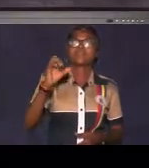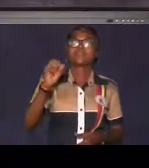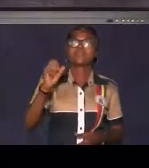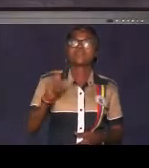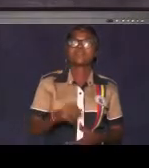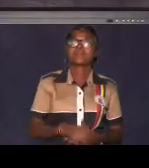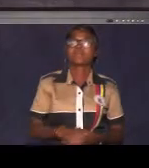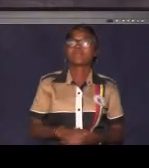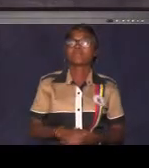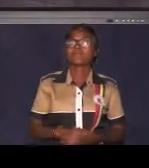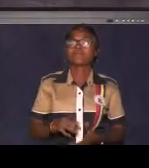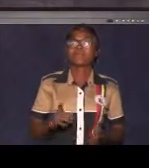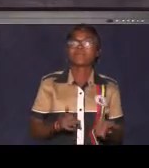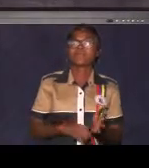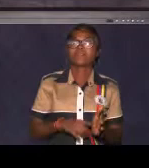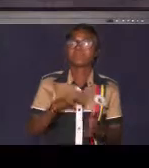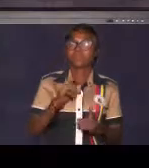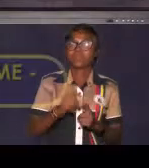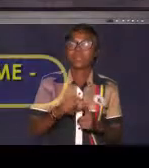S-P-E-C-I-E-S. Species.